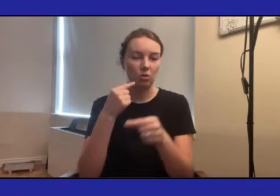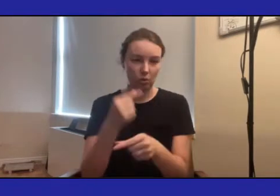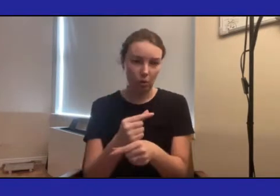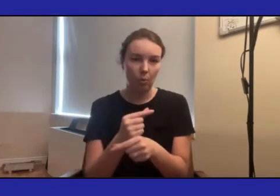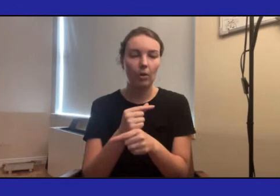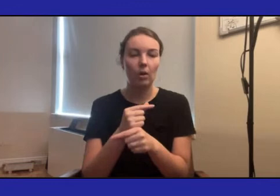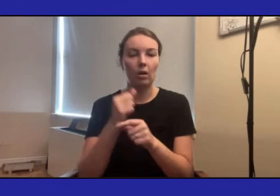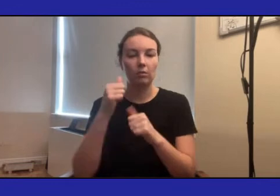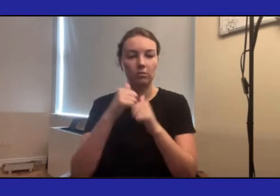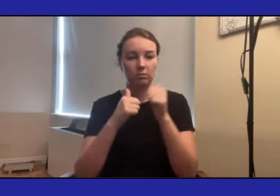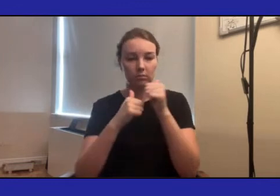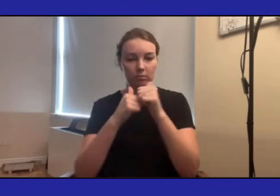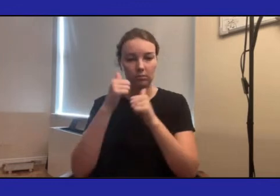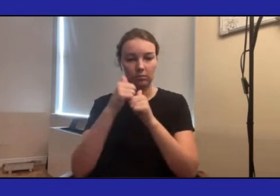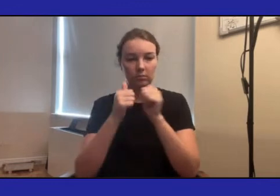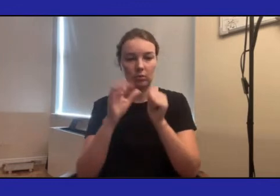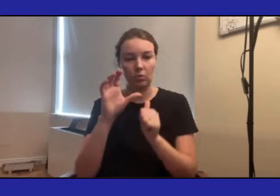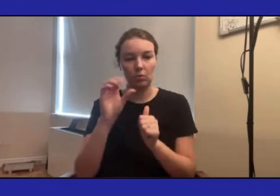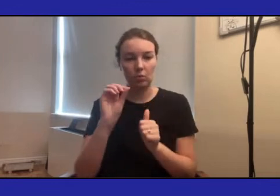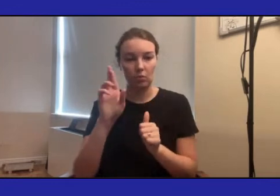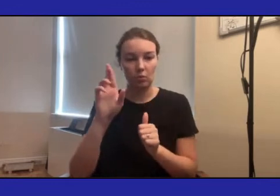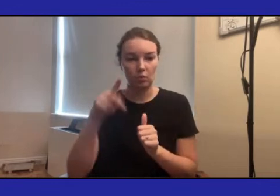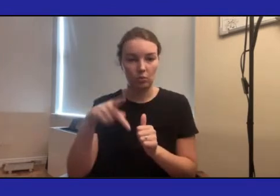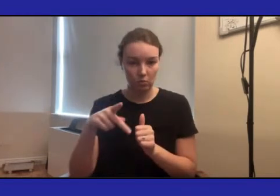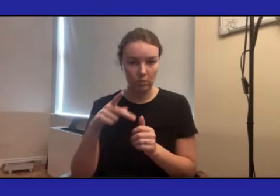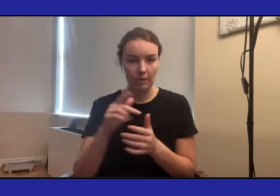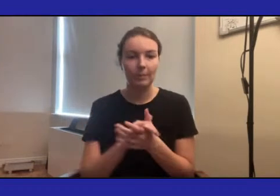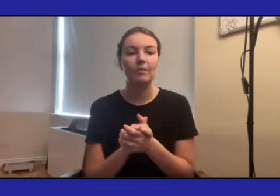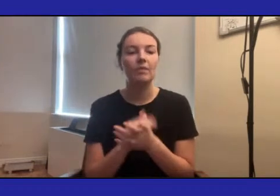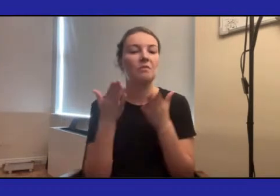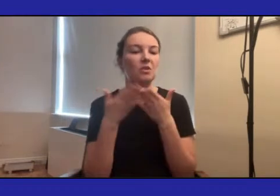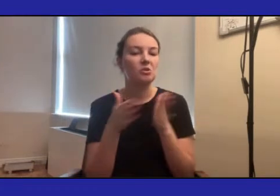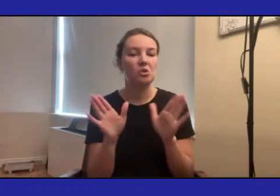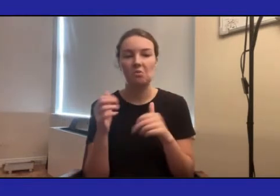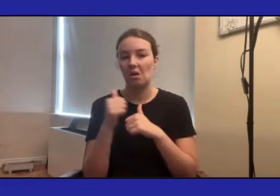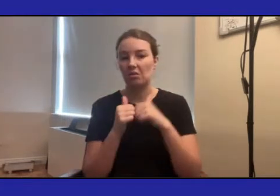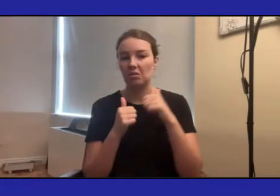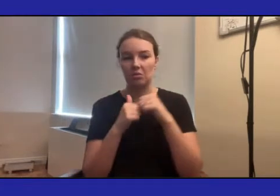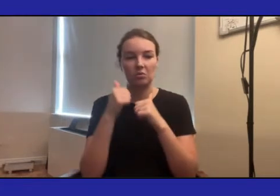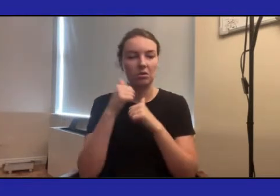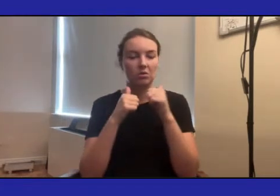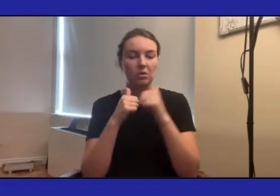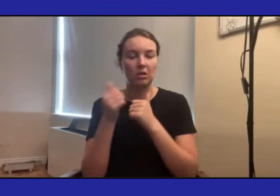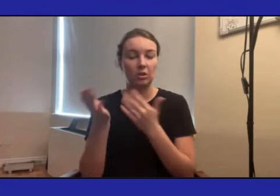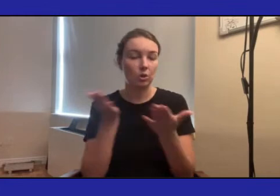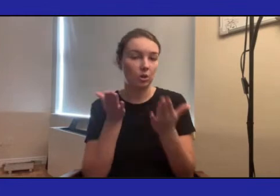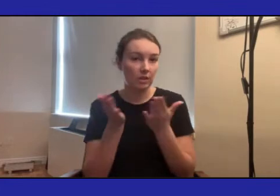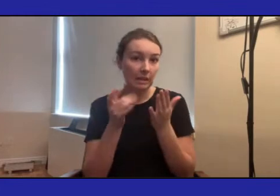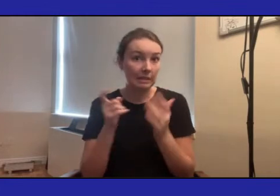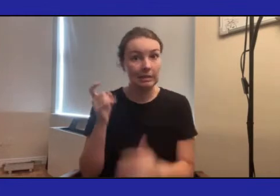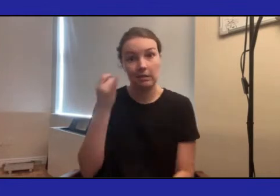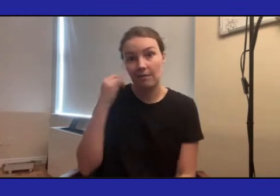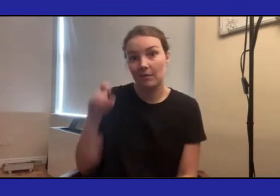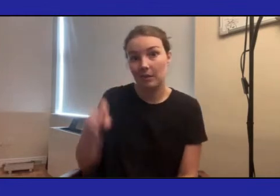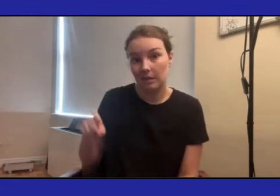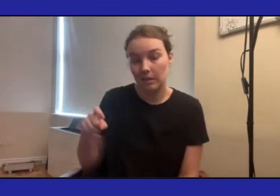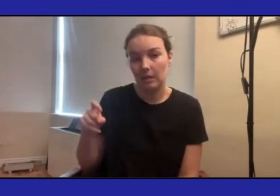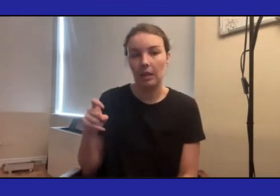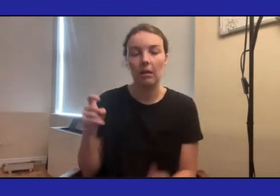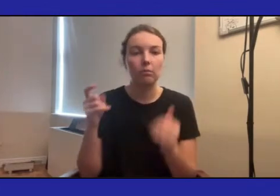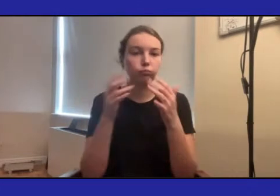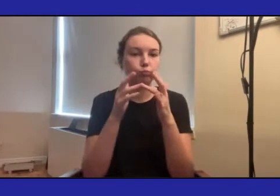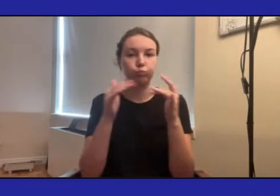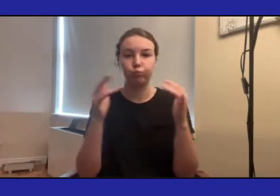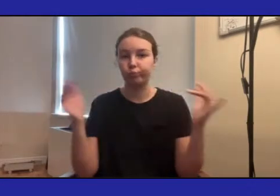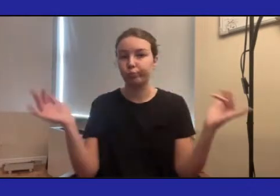$10 million to provide general construction services on an as-needed basis at various New York City Health and Hospitals facilities for over